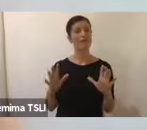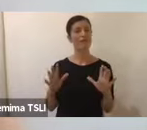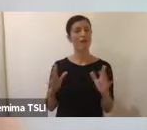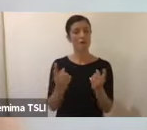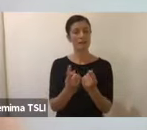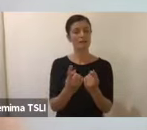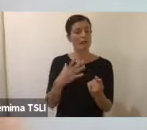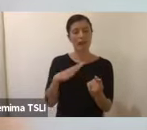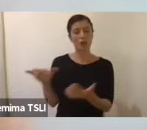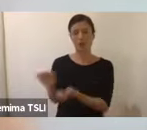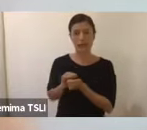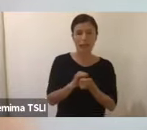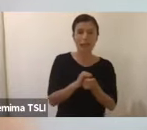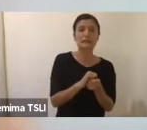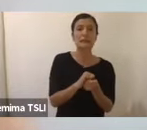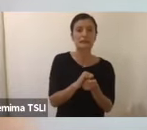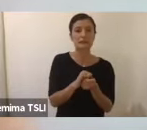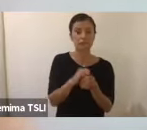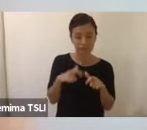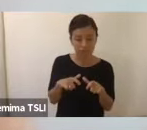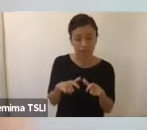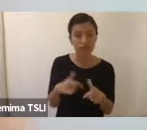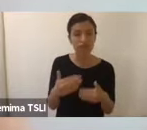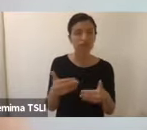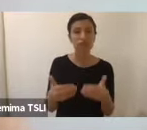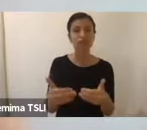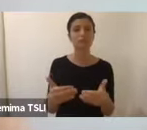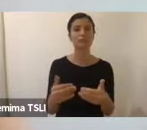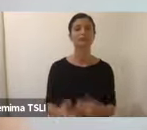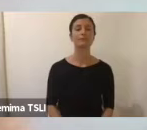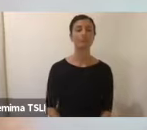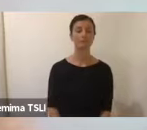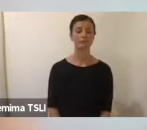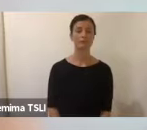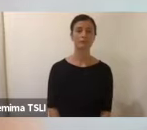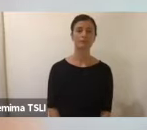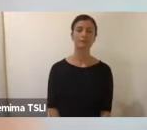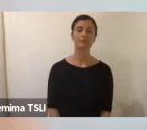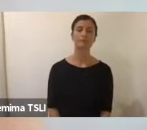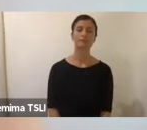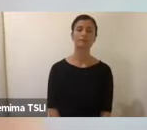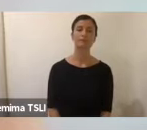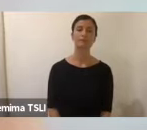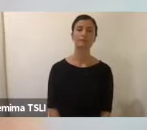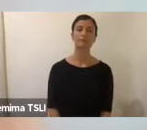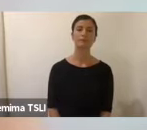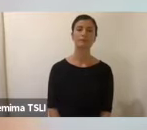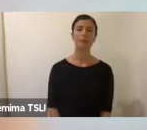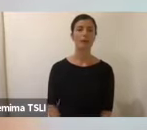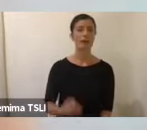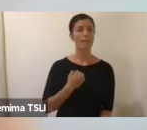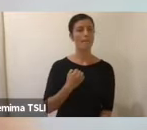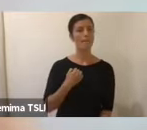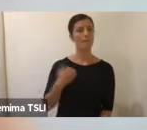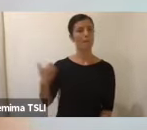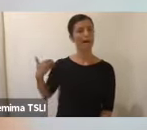doing this work I started to think in terms of needing to establish for myself another way to be in relationship to my ancestry my heritage